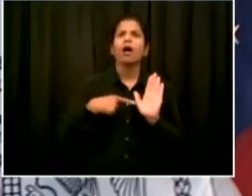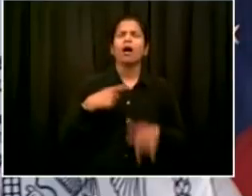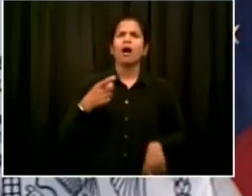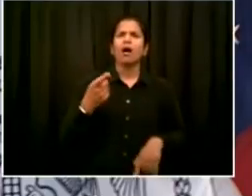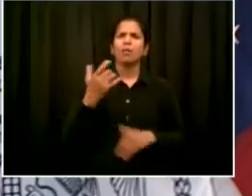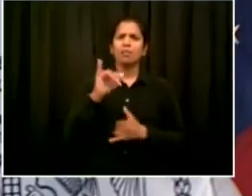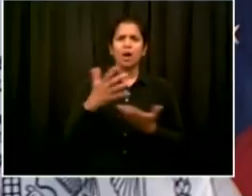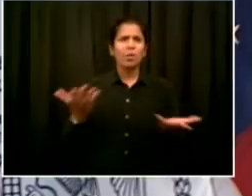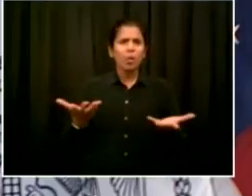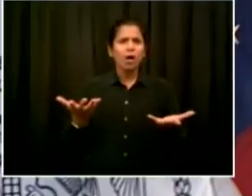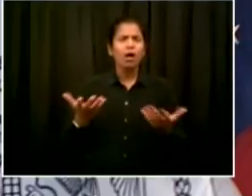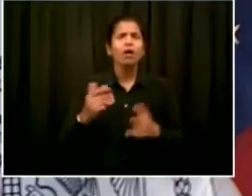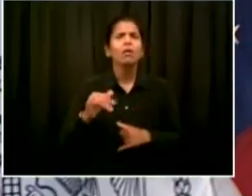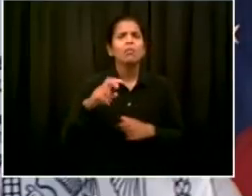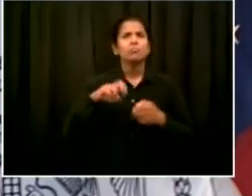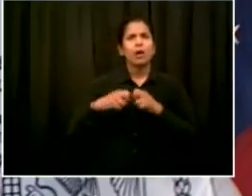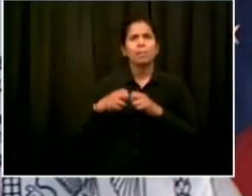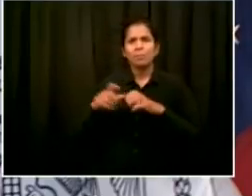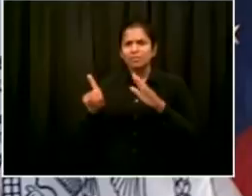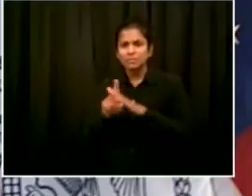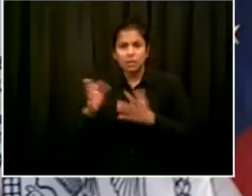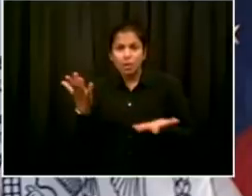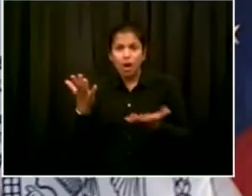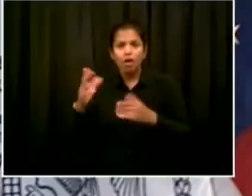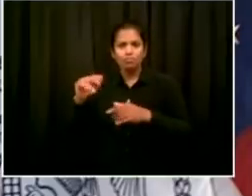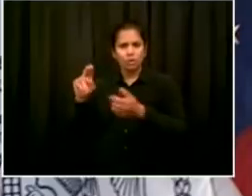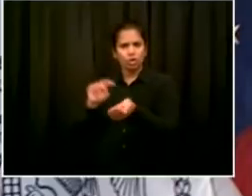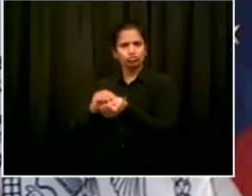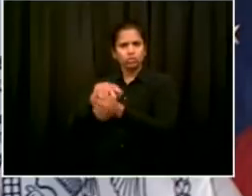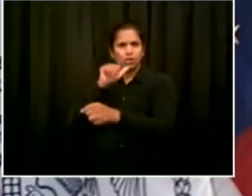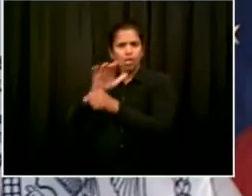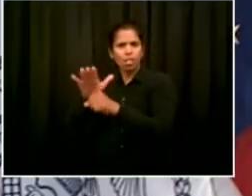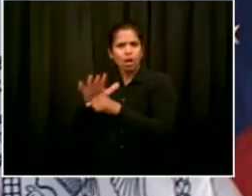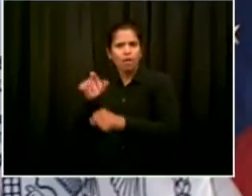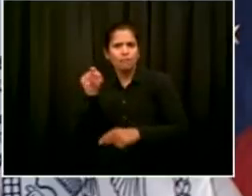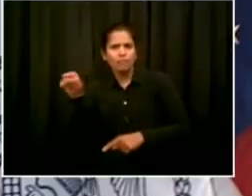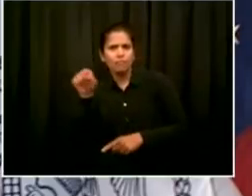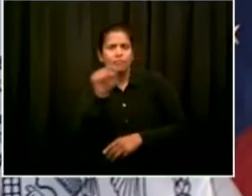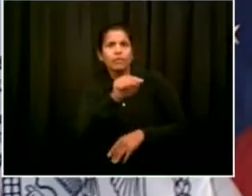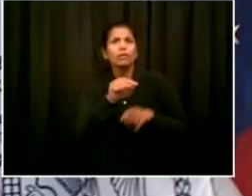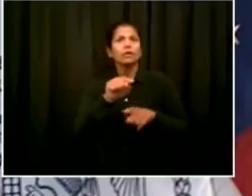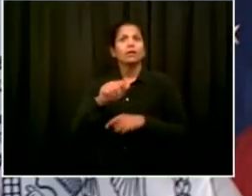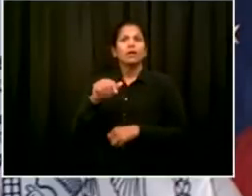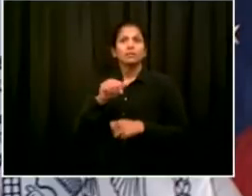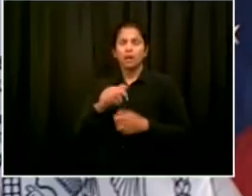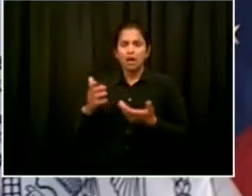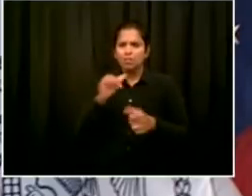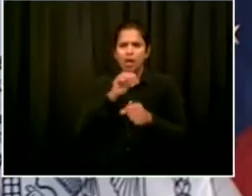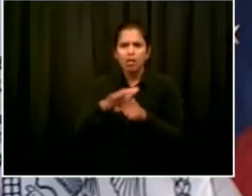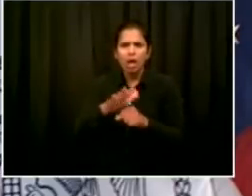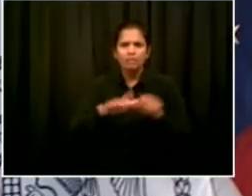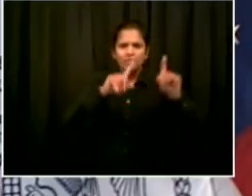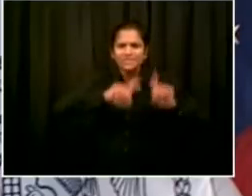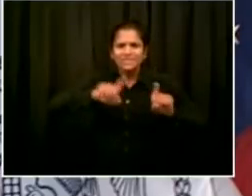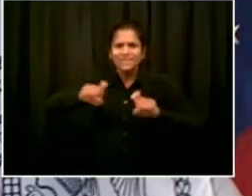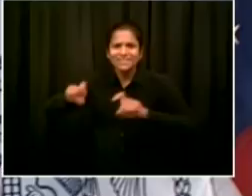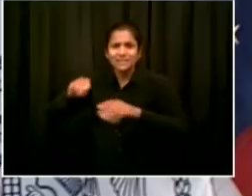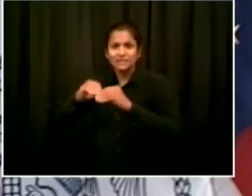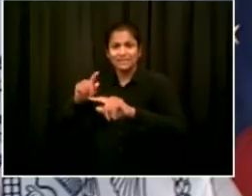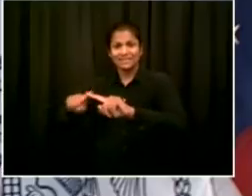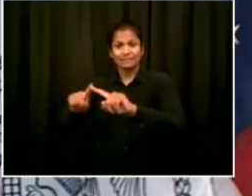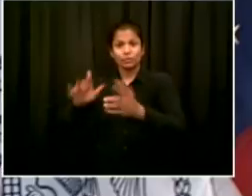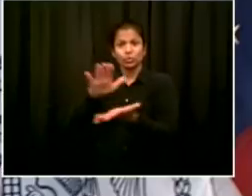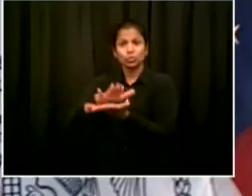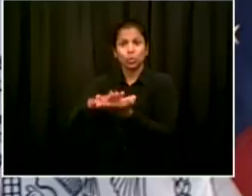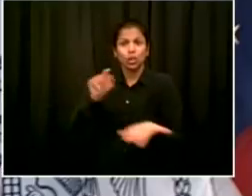object to that they say will not keep teachers safe. What's your response to that, and how are you going to change your plan so that everybody gets